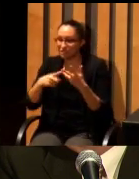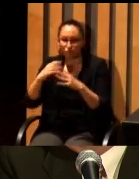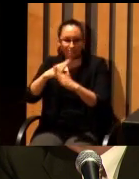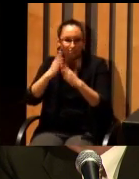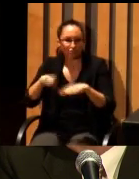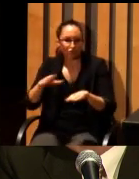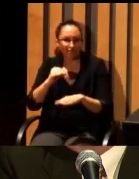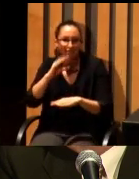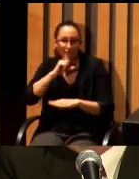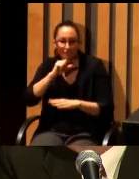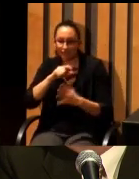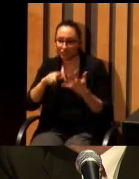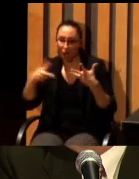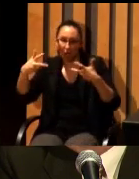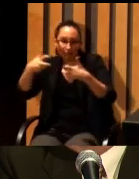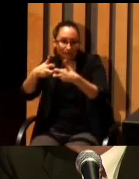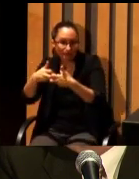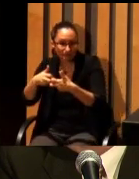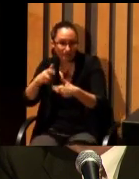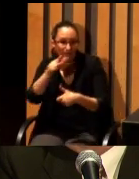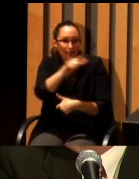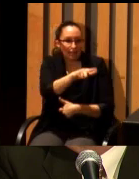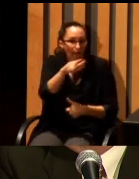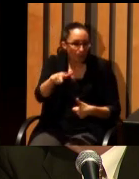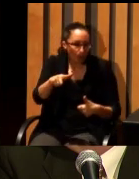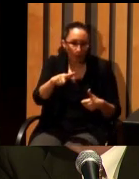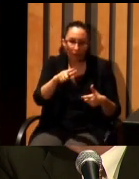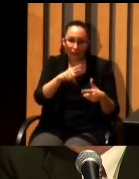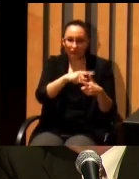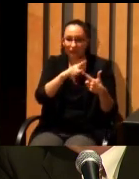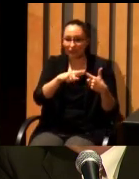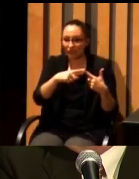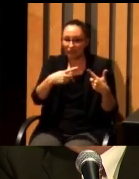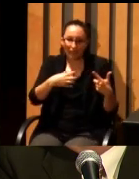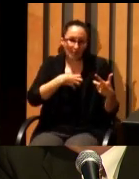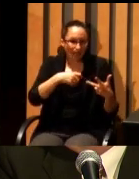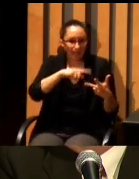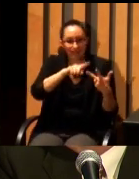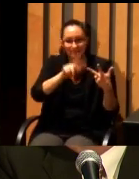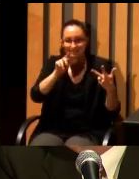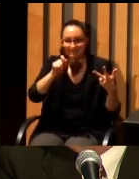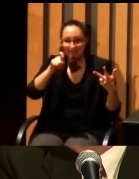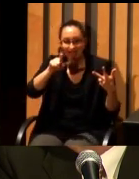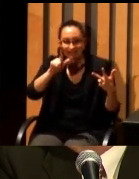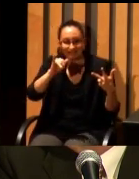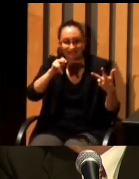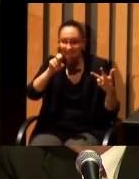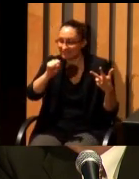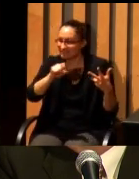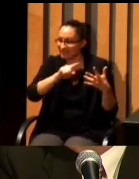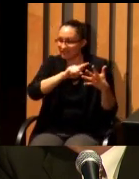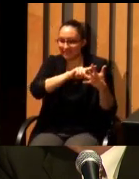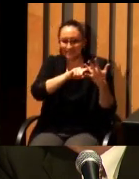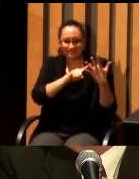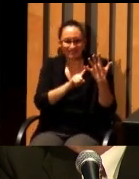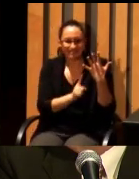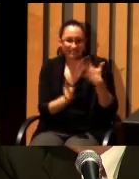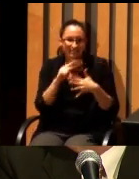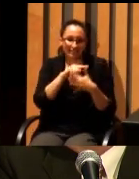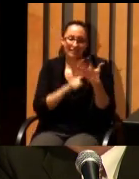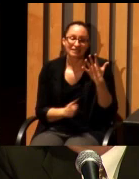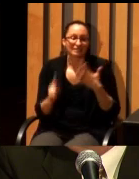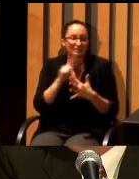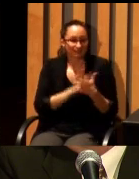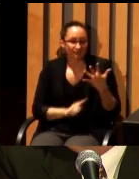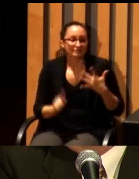elderly, car accidents, landlord and tenant matters, consumer complaints, tax liens, and all sorts of other things in the you can't make this stuff